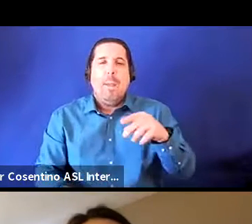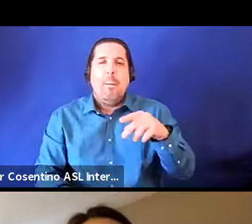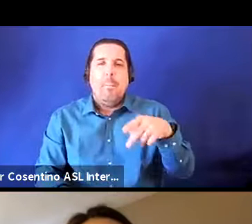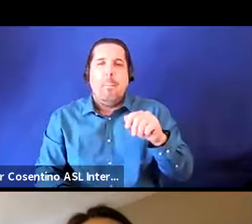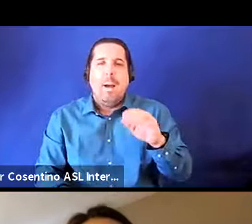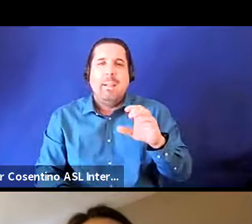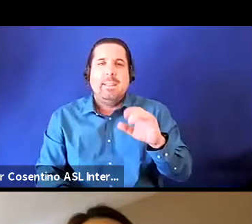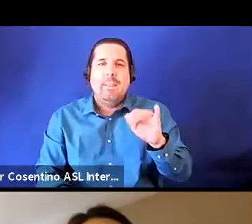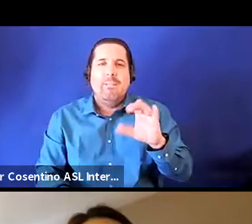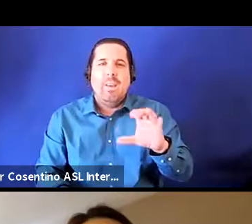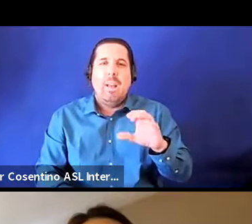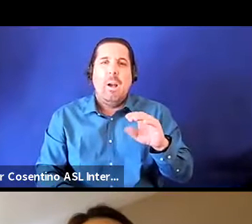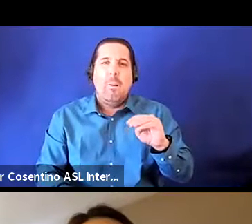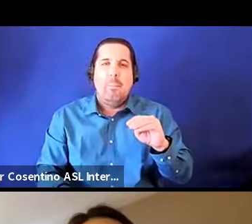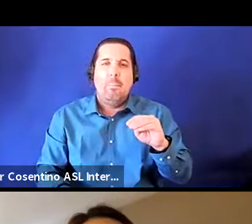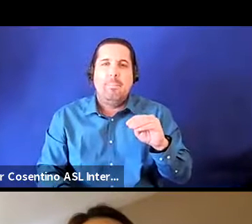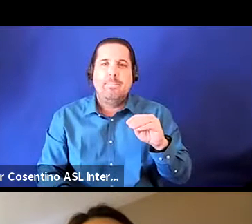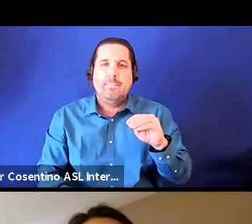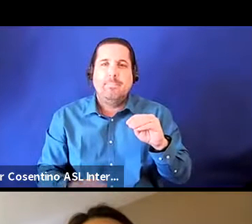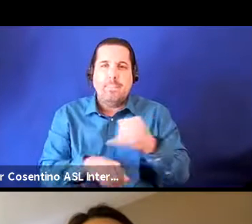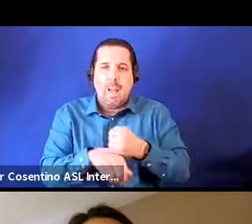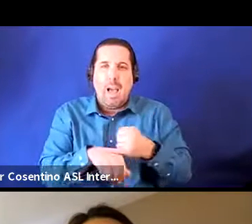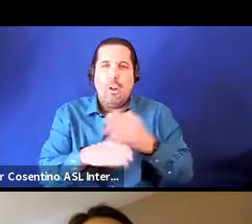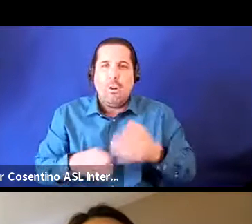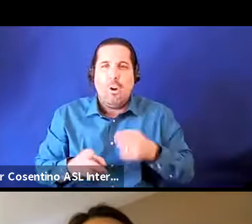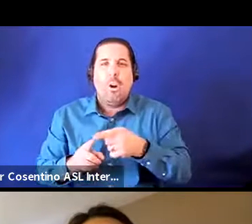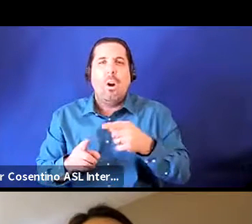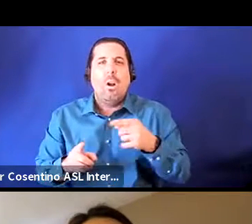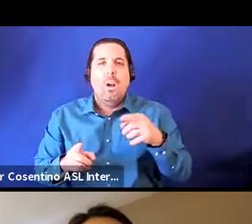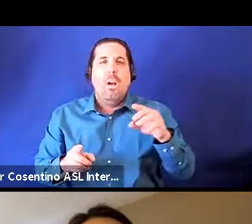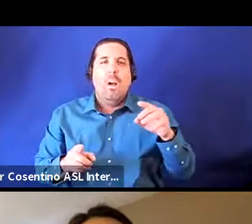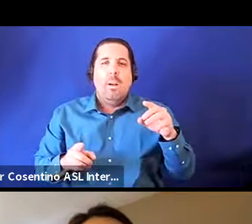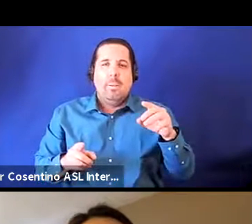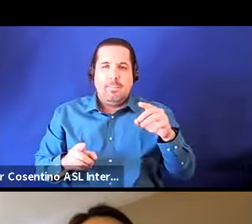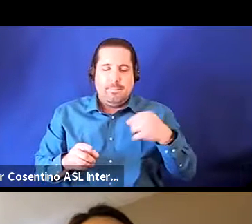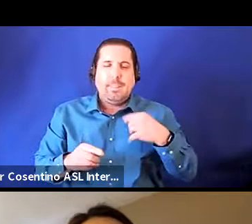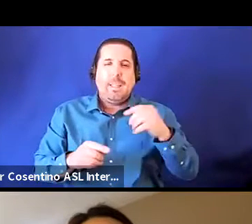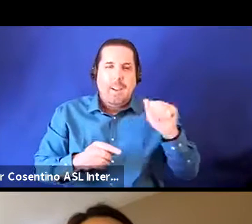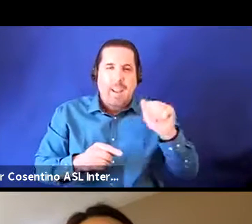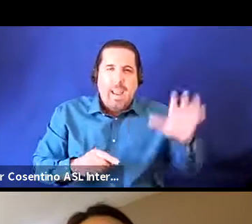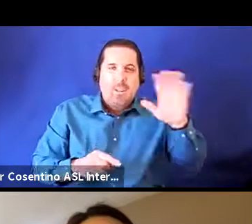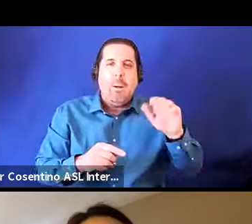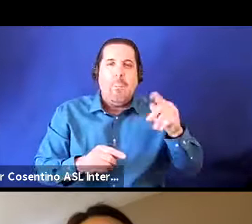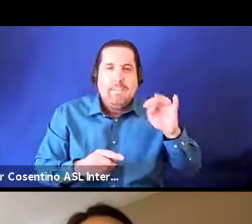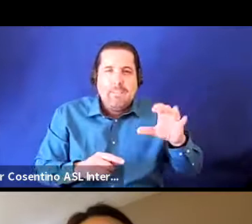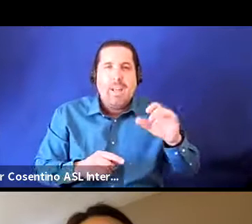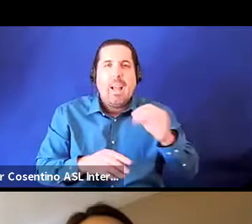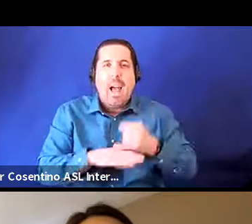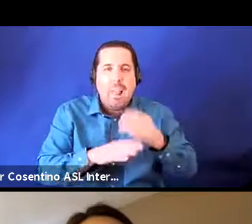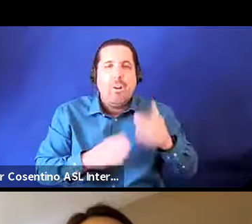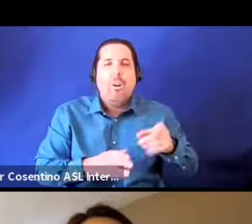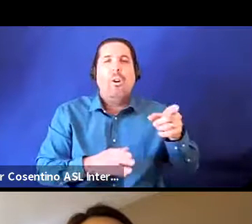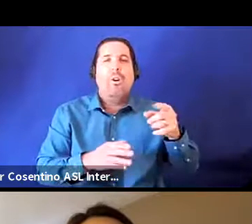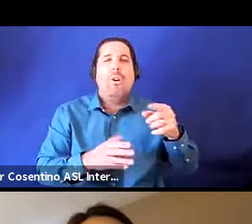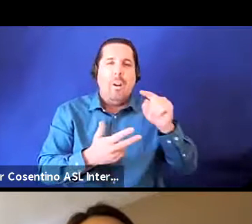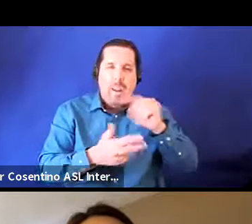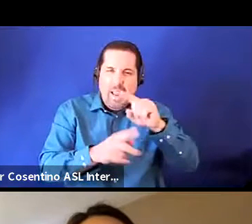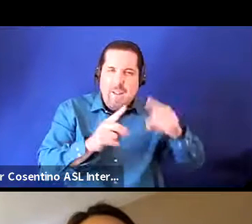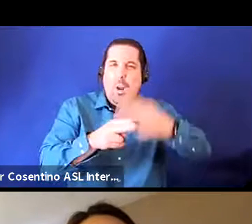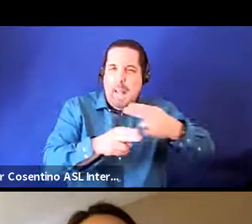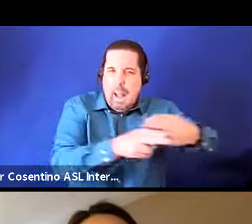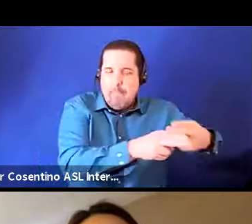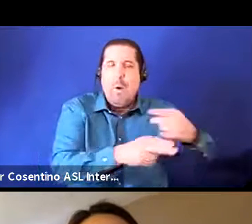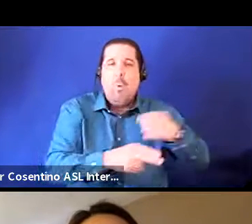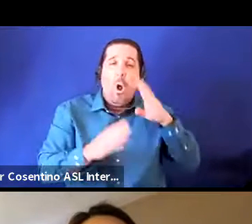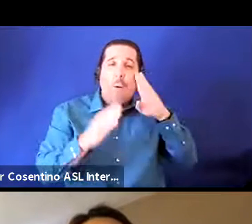larger coalition of students called APIMEDA, which is Asian Pacific Islander, Middle Eastern Desi American. We are focusing